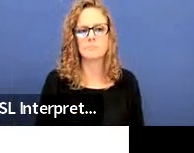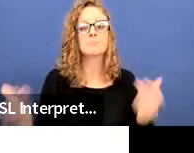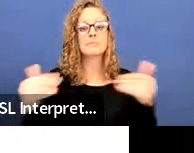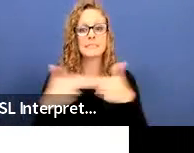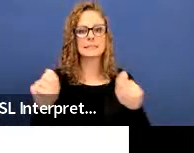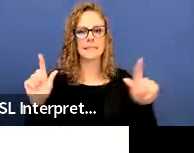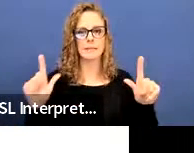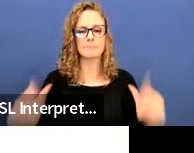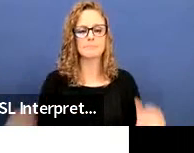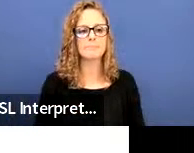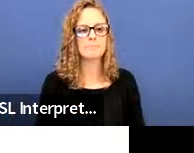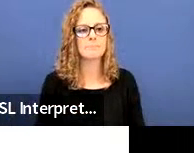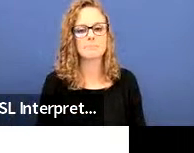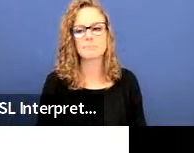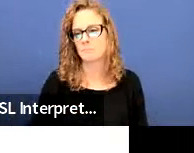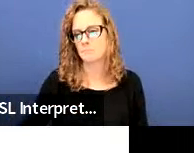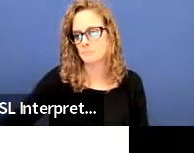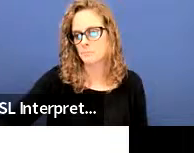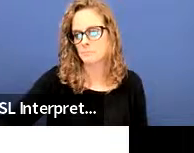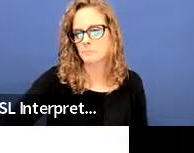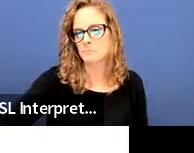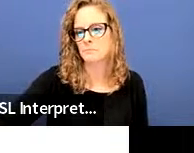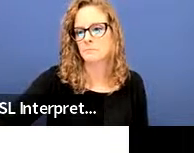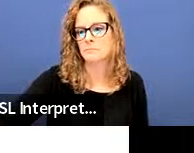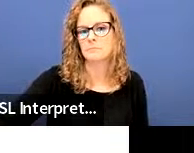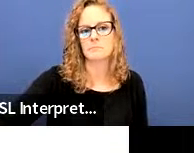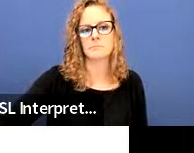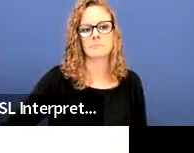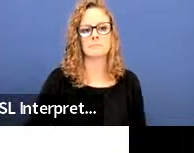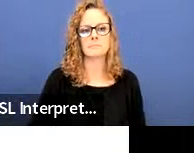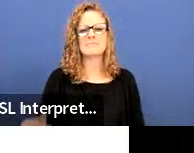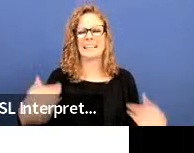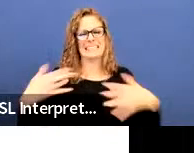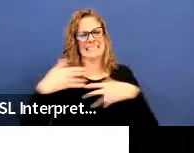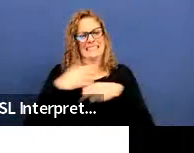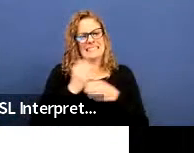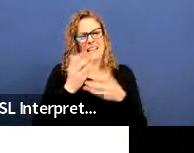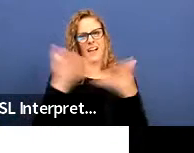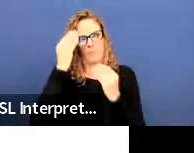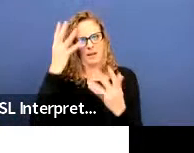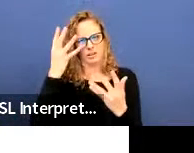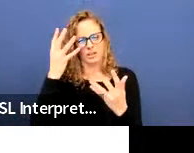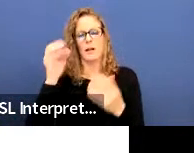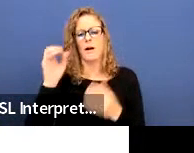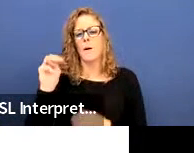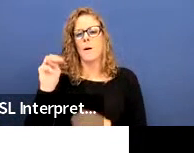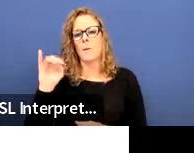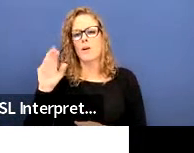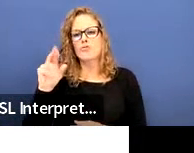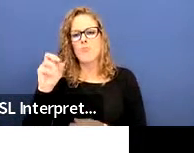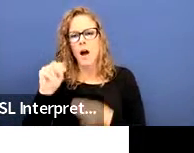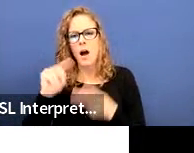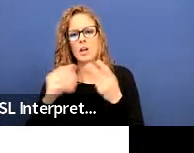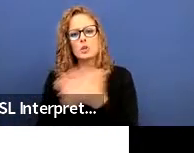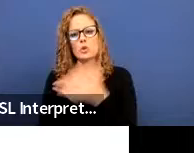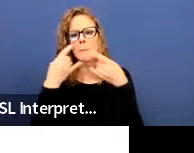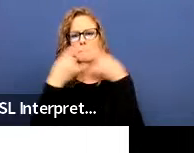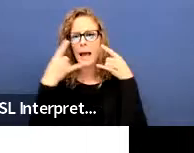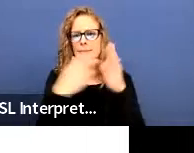We covered a lot of stuff in a relatively short time. Omicron, new mask guidance, boosters, all